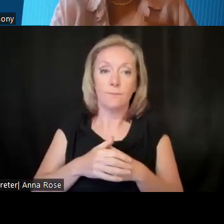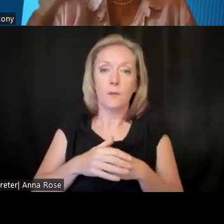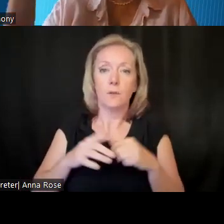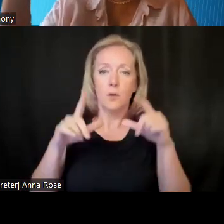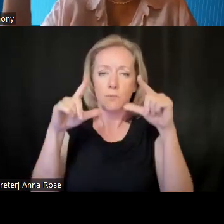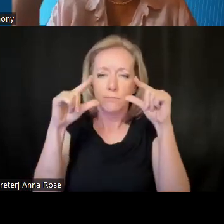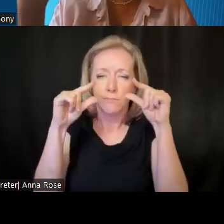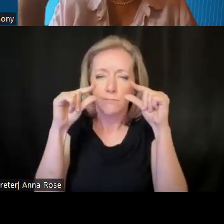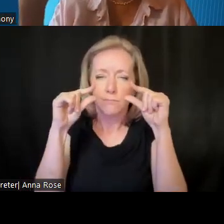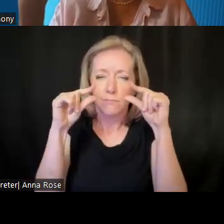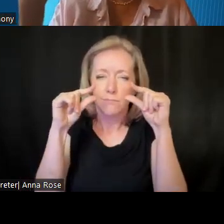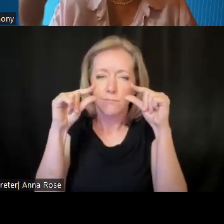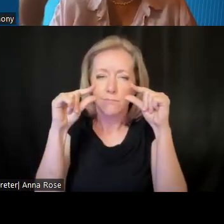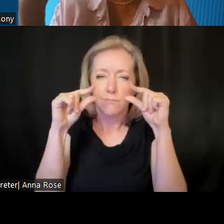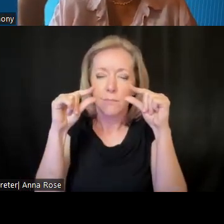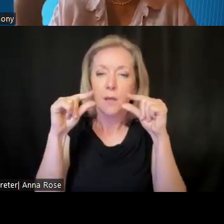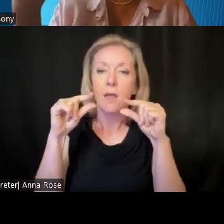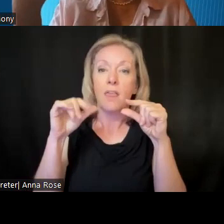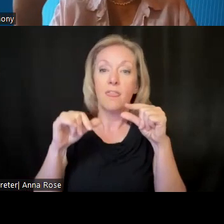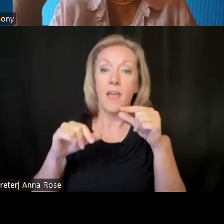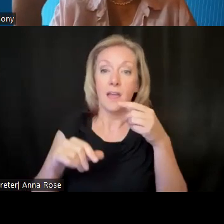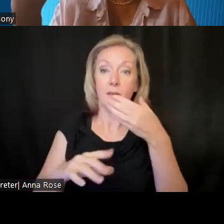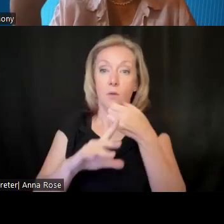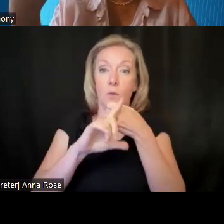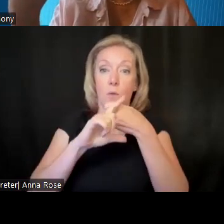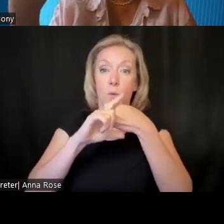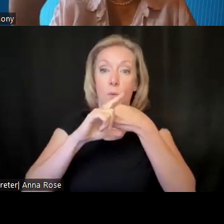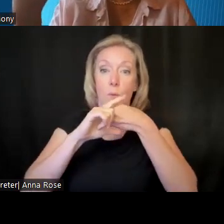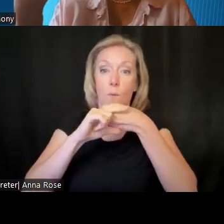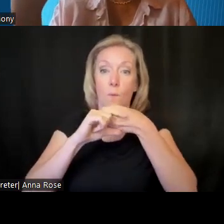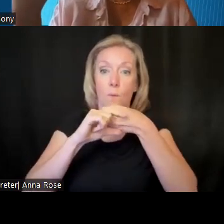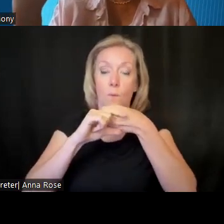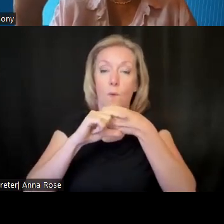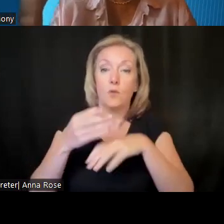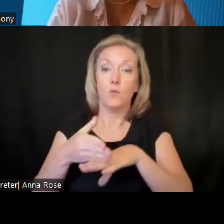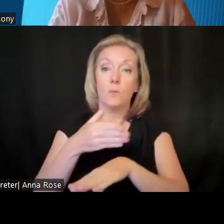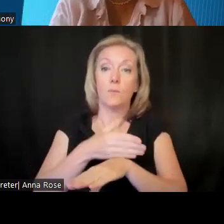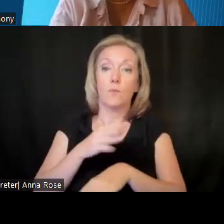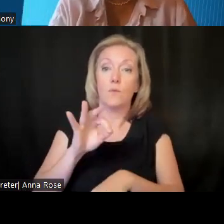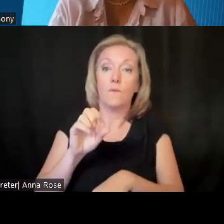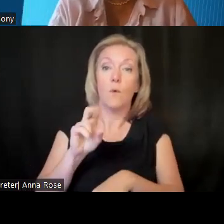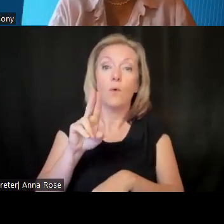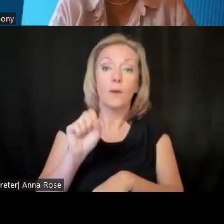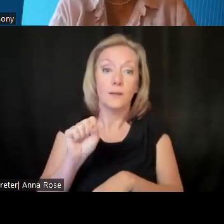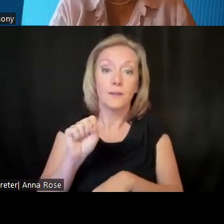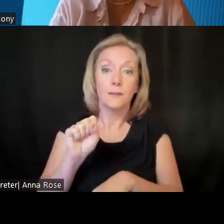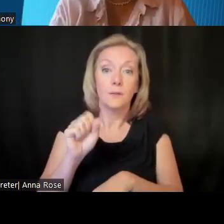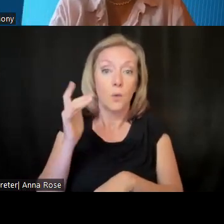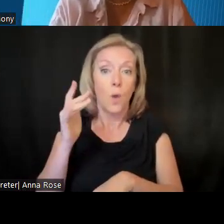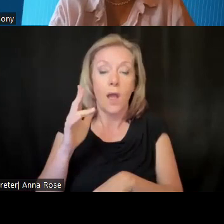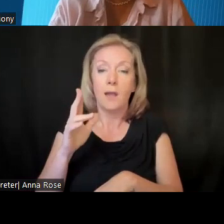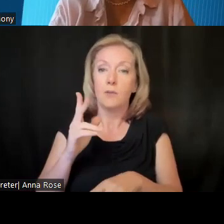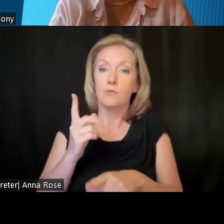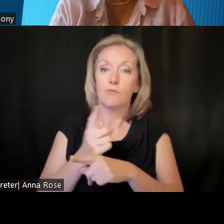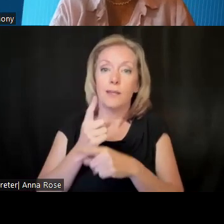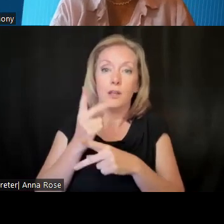I squint, I'm actually putting pressure on the lens of my eye to try to increase focus. But I do it because I don't have normal vision. That's probably a